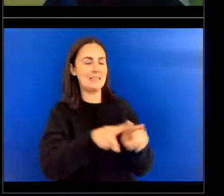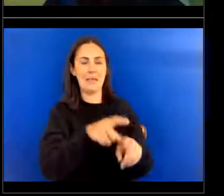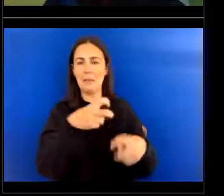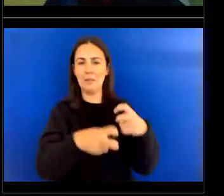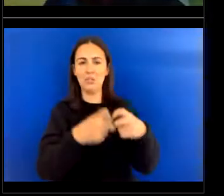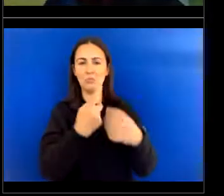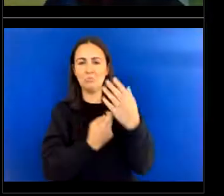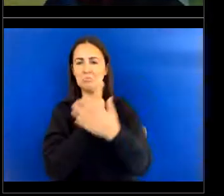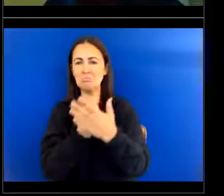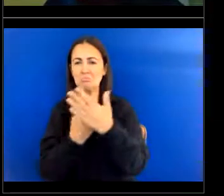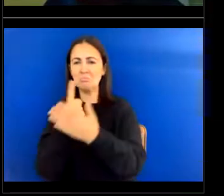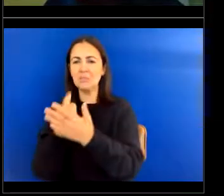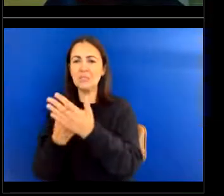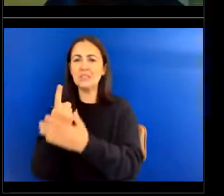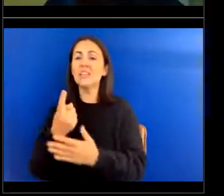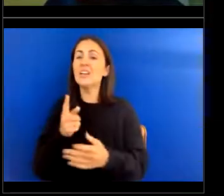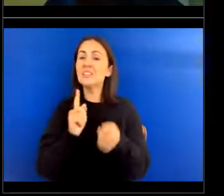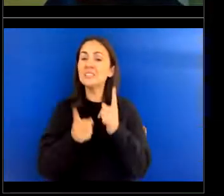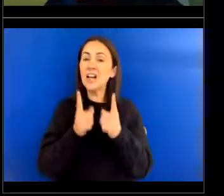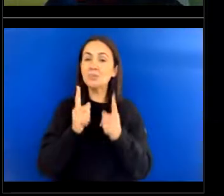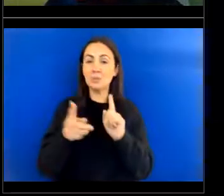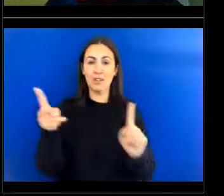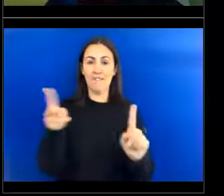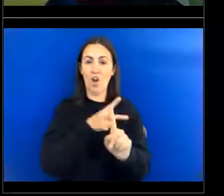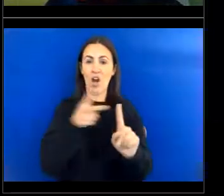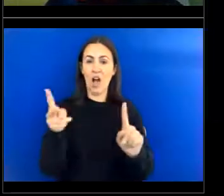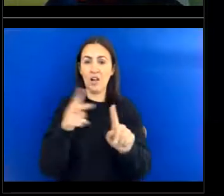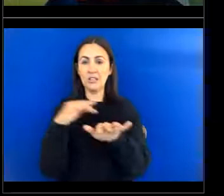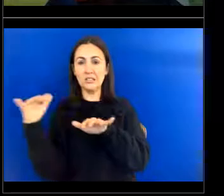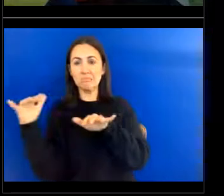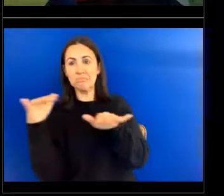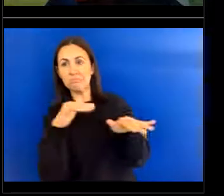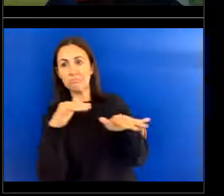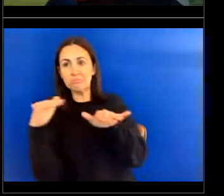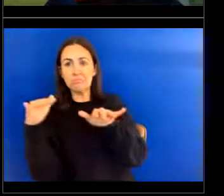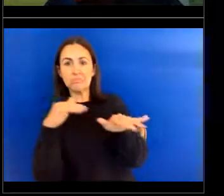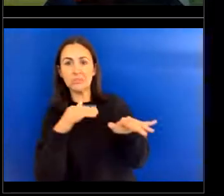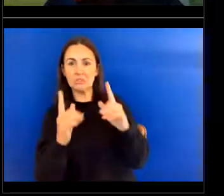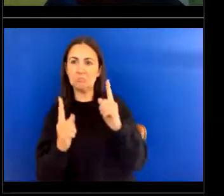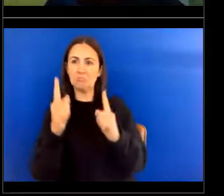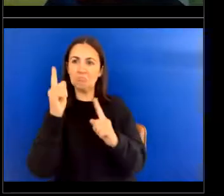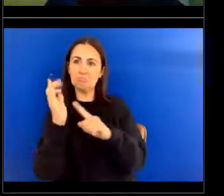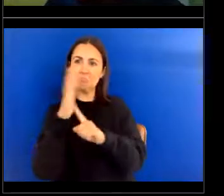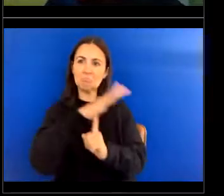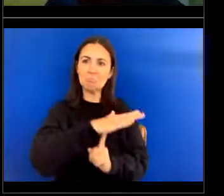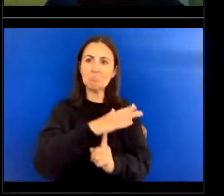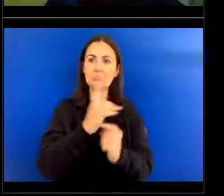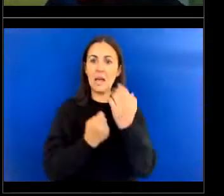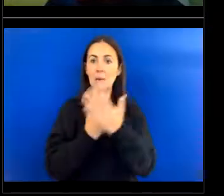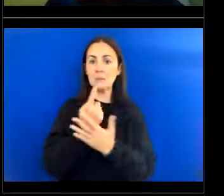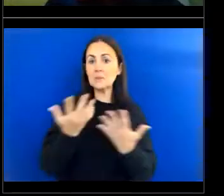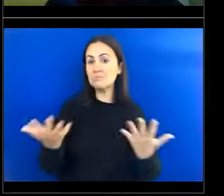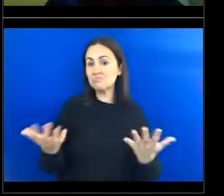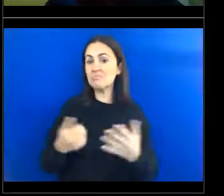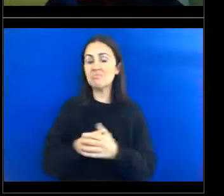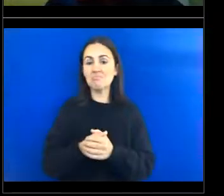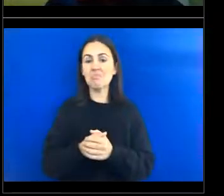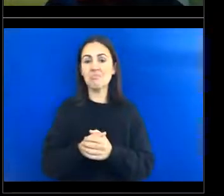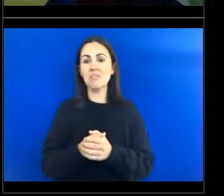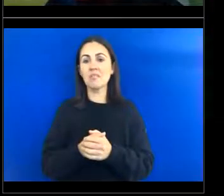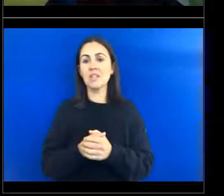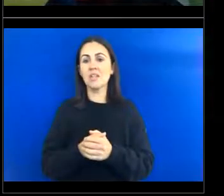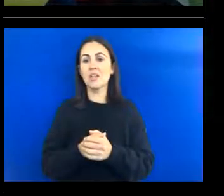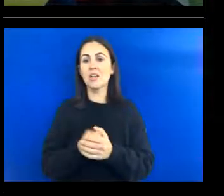are issues of violence, harassment and intimidation. And some options of what you